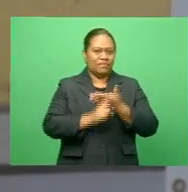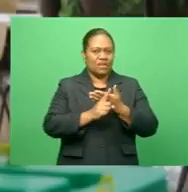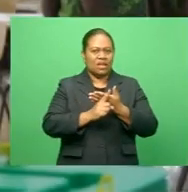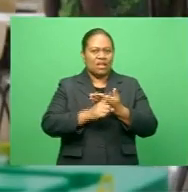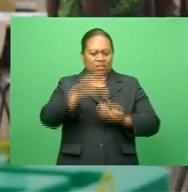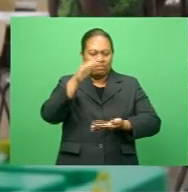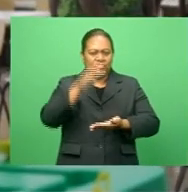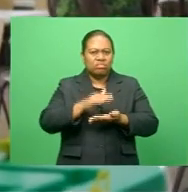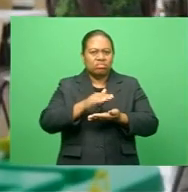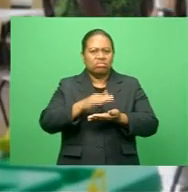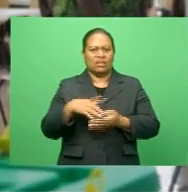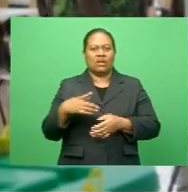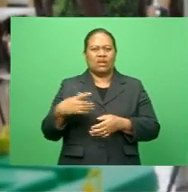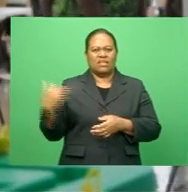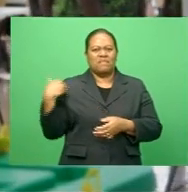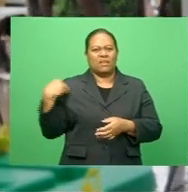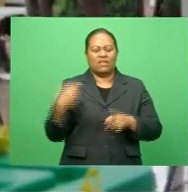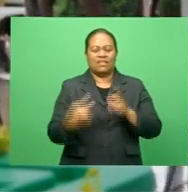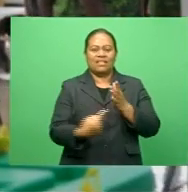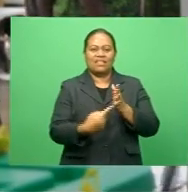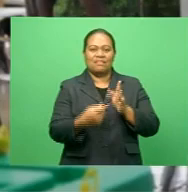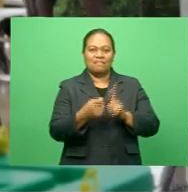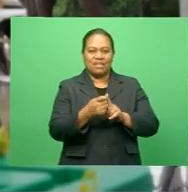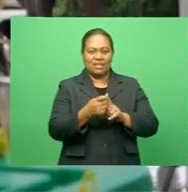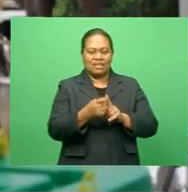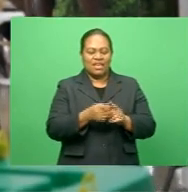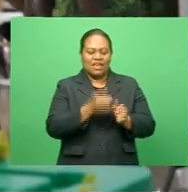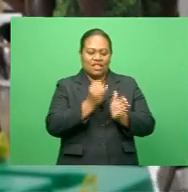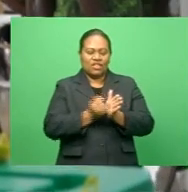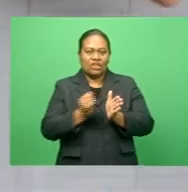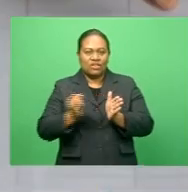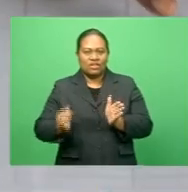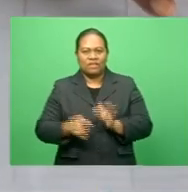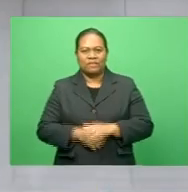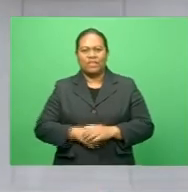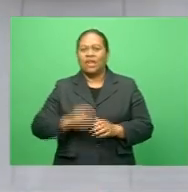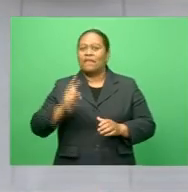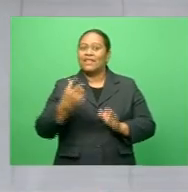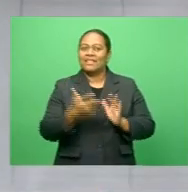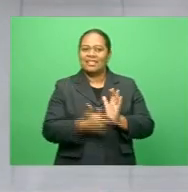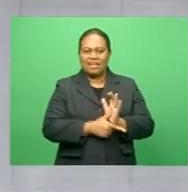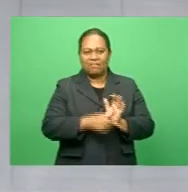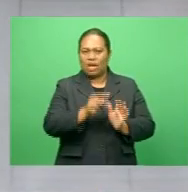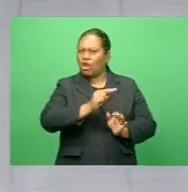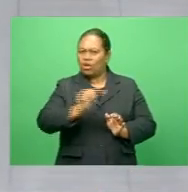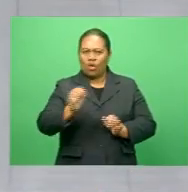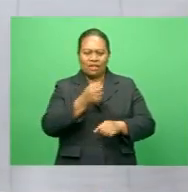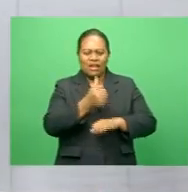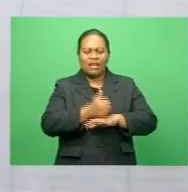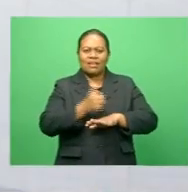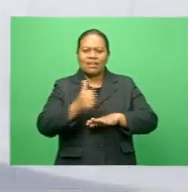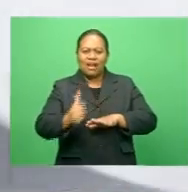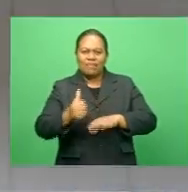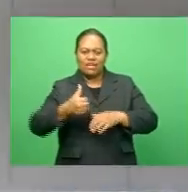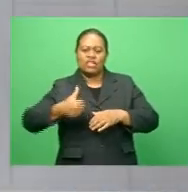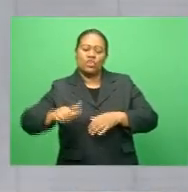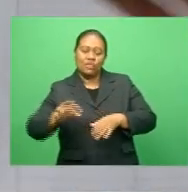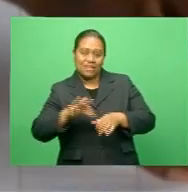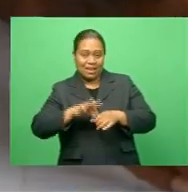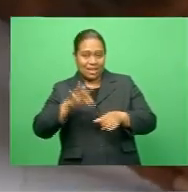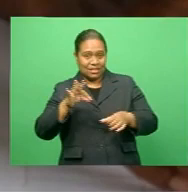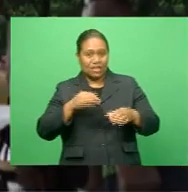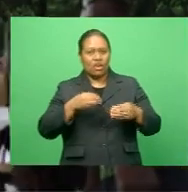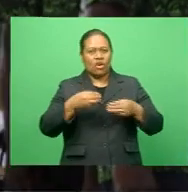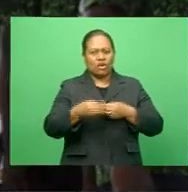decline of the impact of TB on the industry. For the first time, a non-government company has used the Fijian Elections Office to